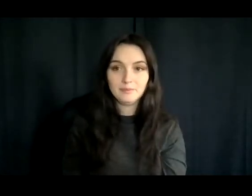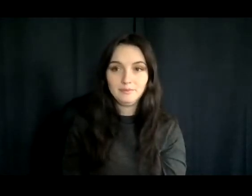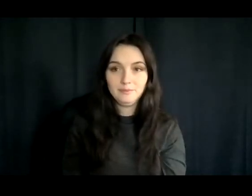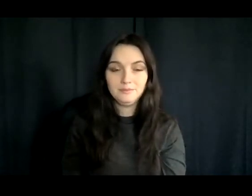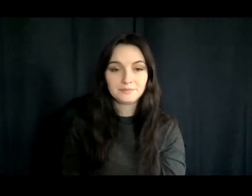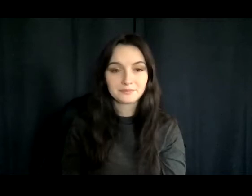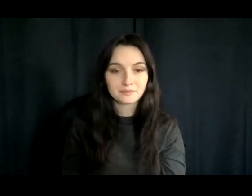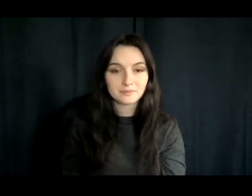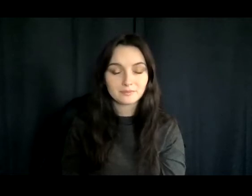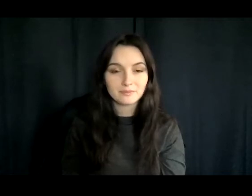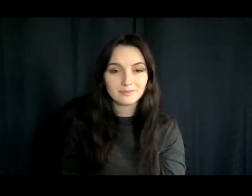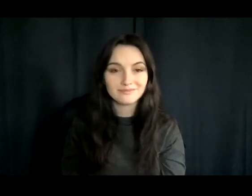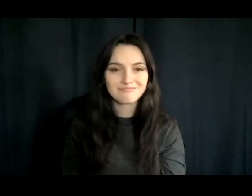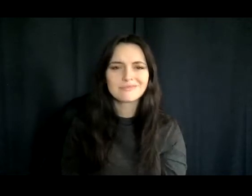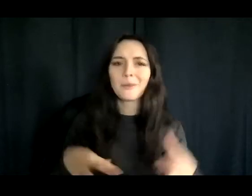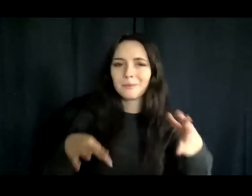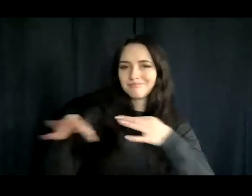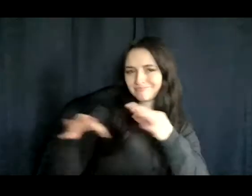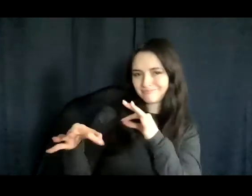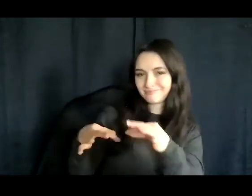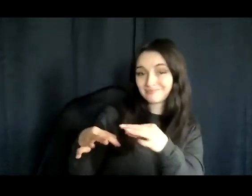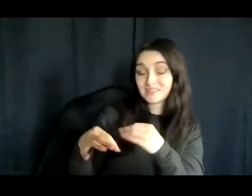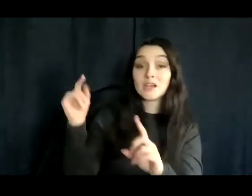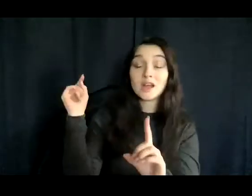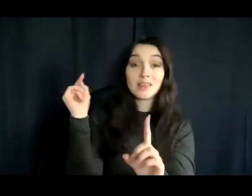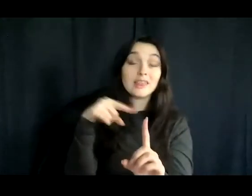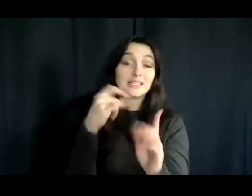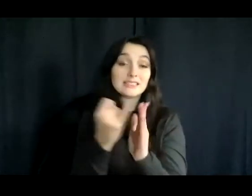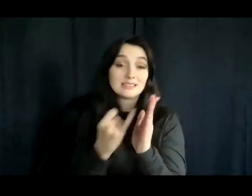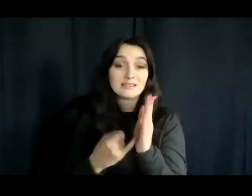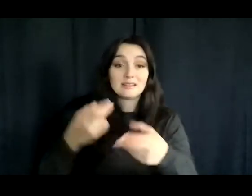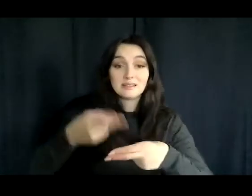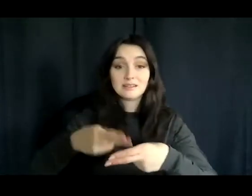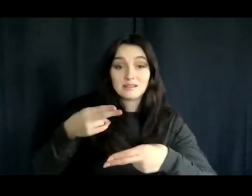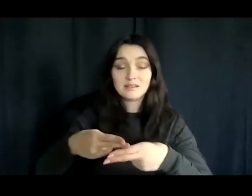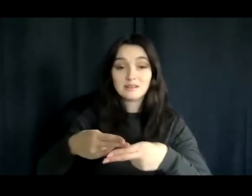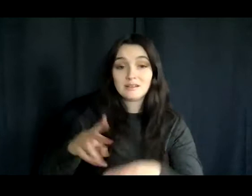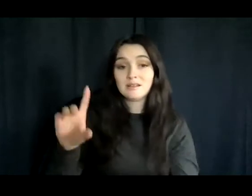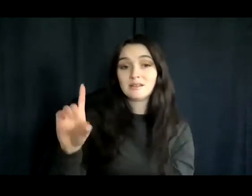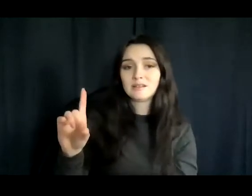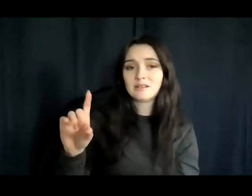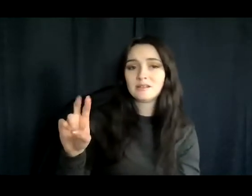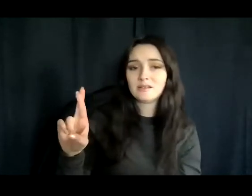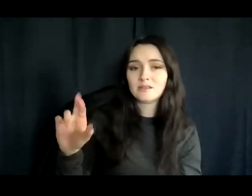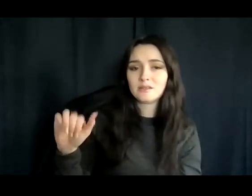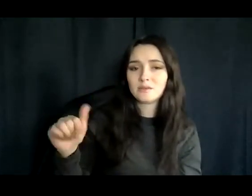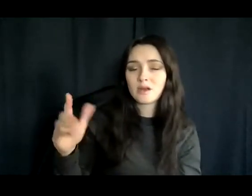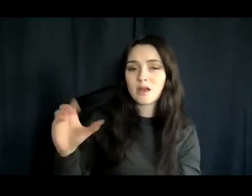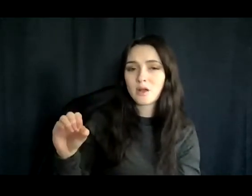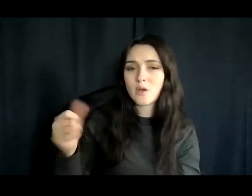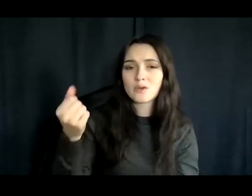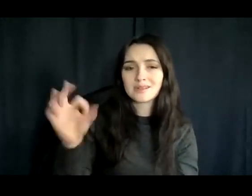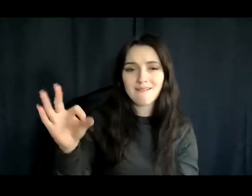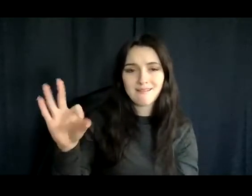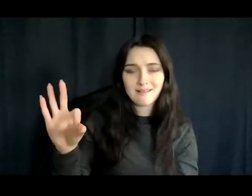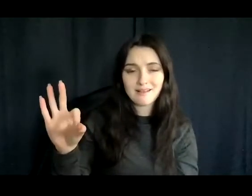So tell us about this. Okay. So this is called Drago 19, which is